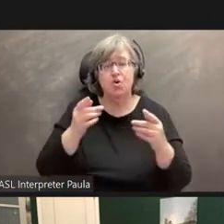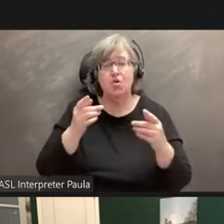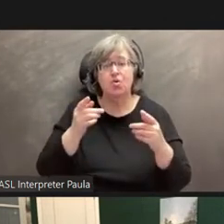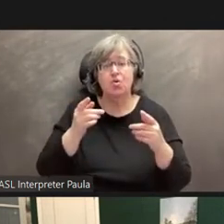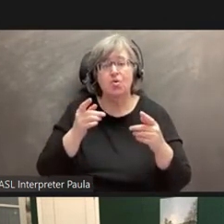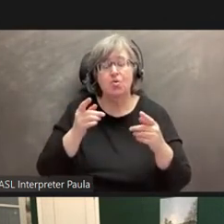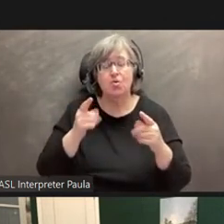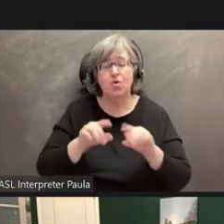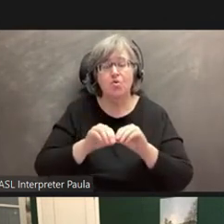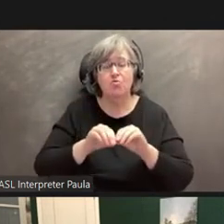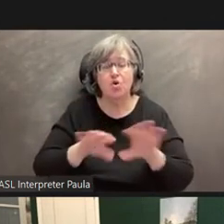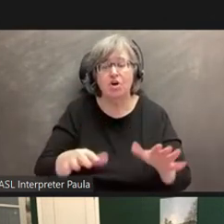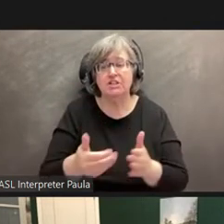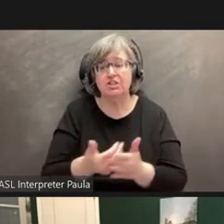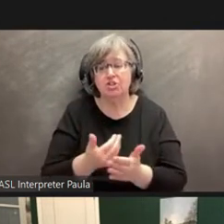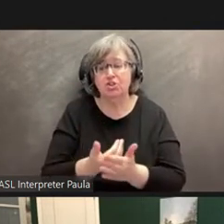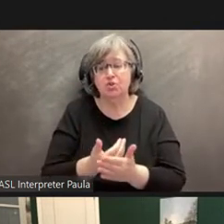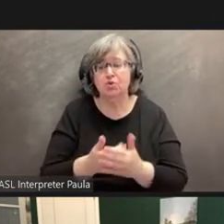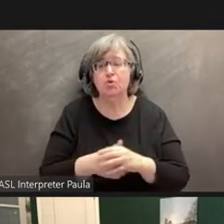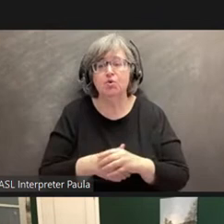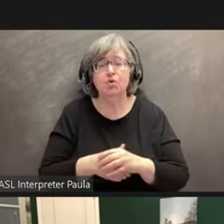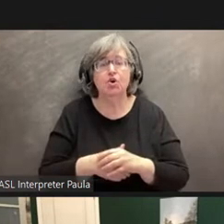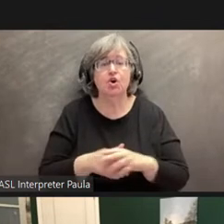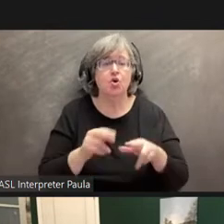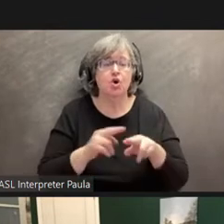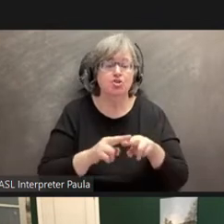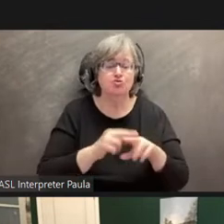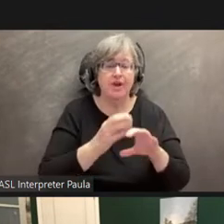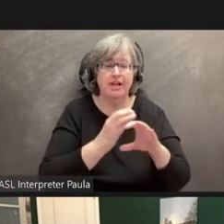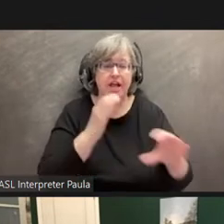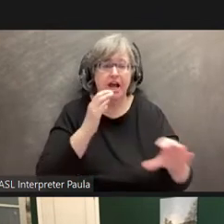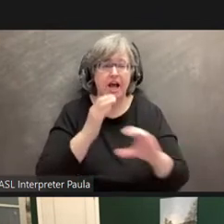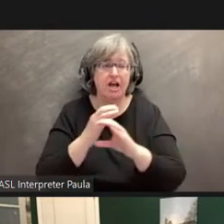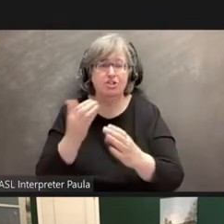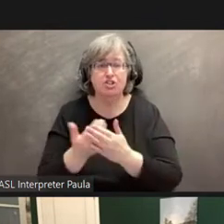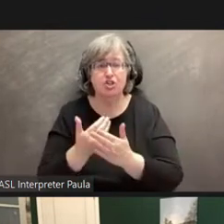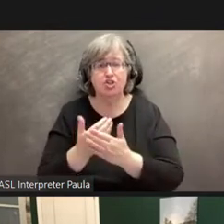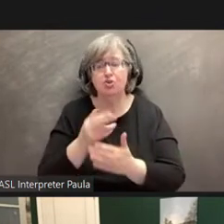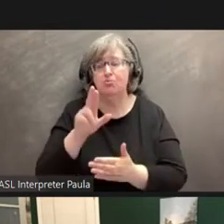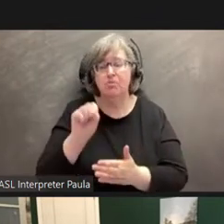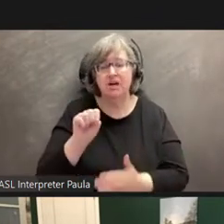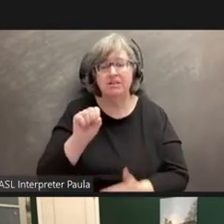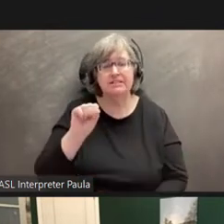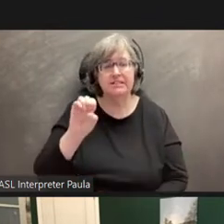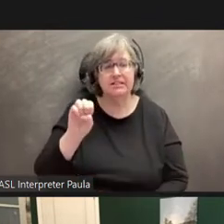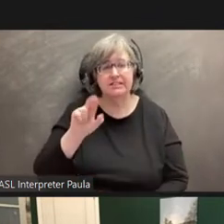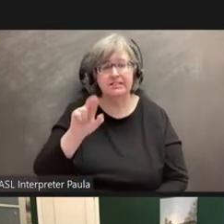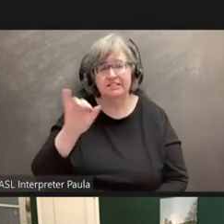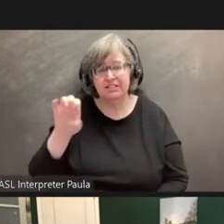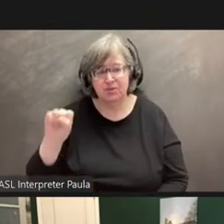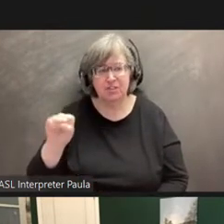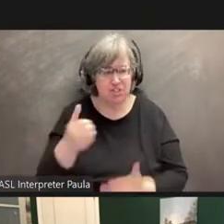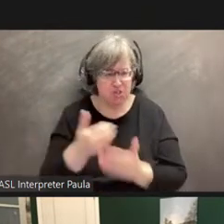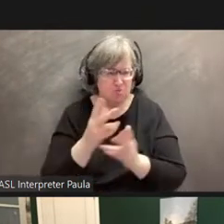when they've rolled out new train cars or new bus series, we've